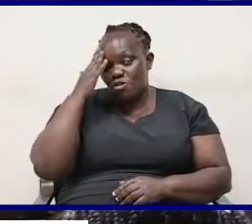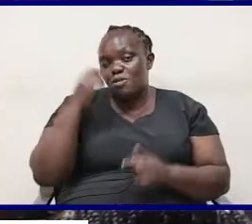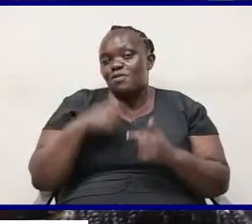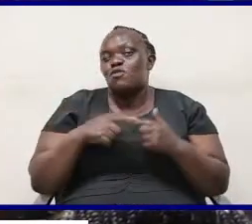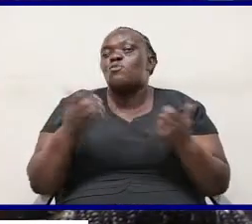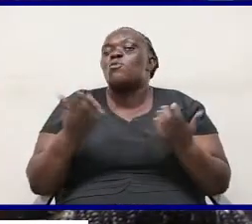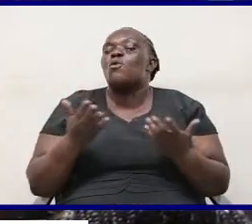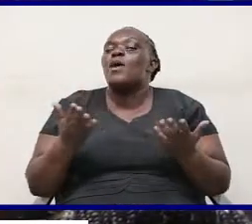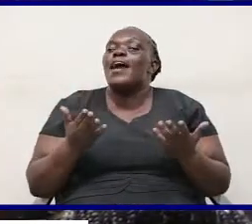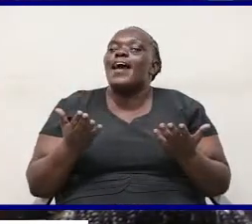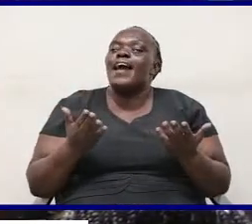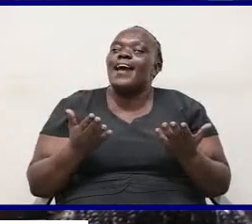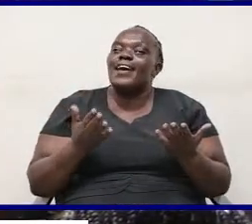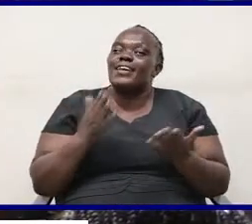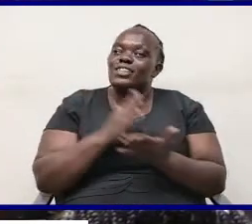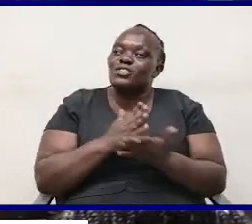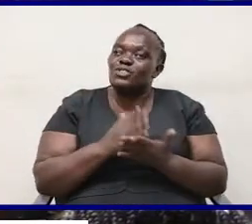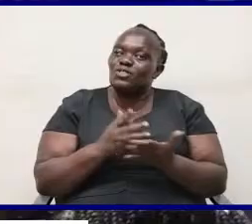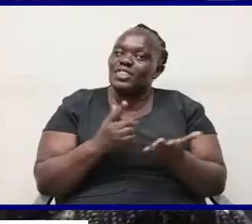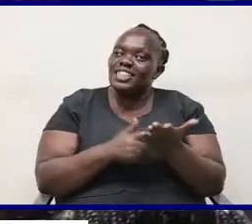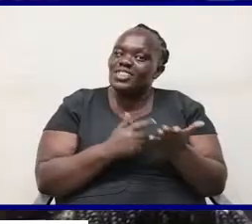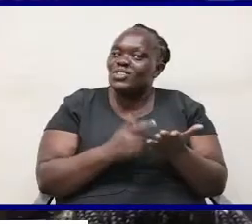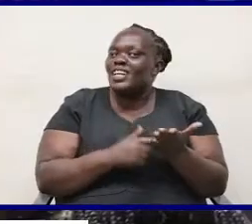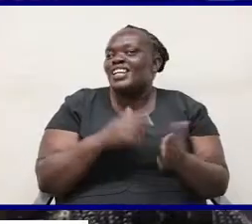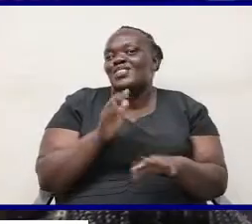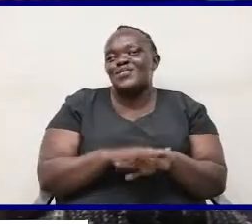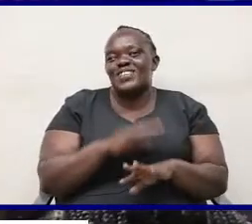from. Israel is not really